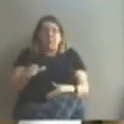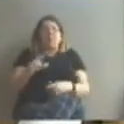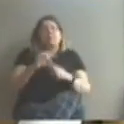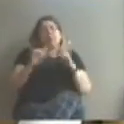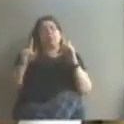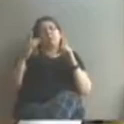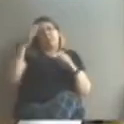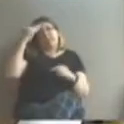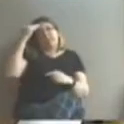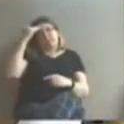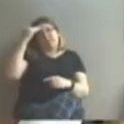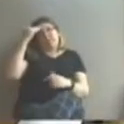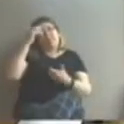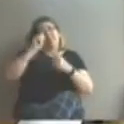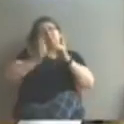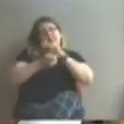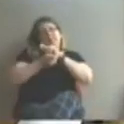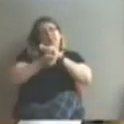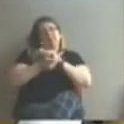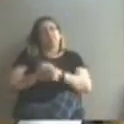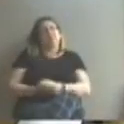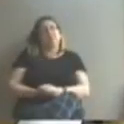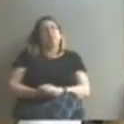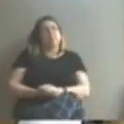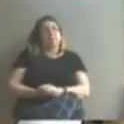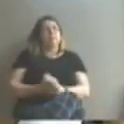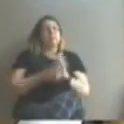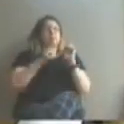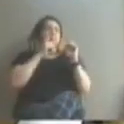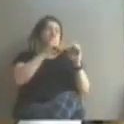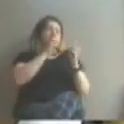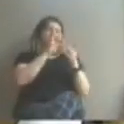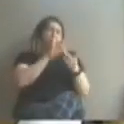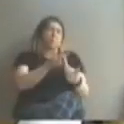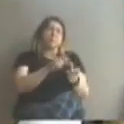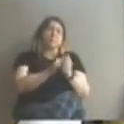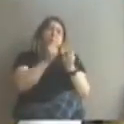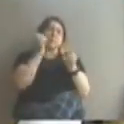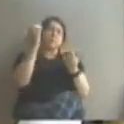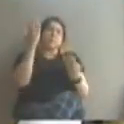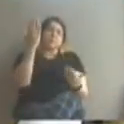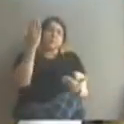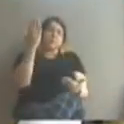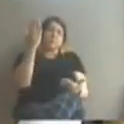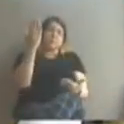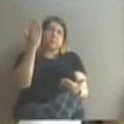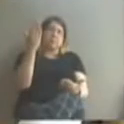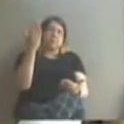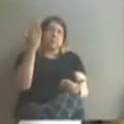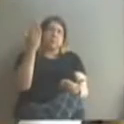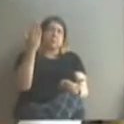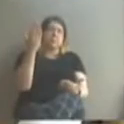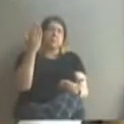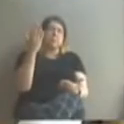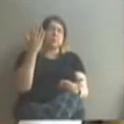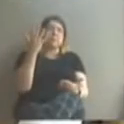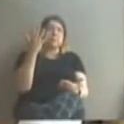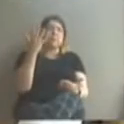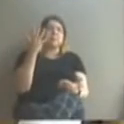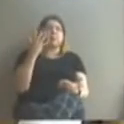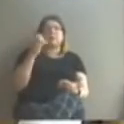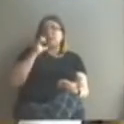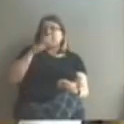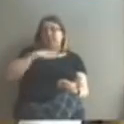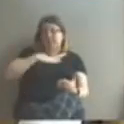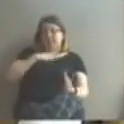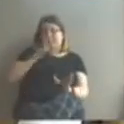they are aware of the change. The goal tied to the recommendation, which is why I'm saying the conversations really pulls me. It's not my